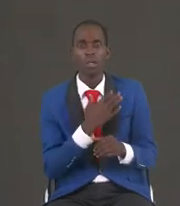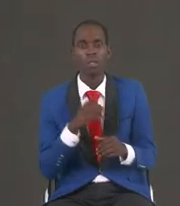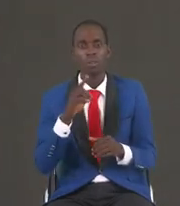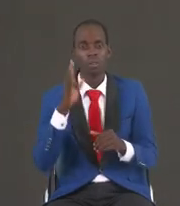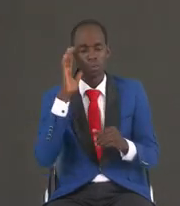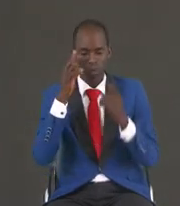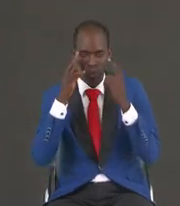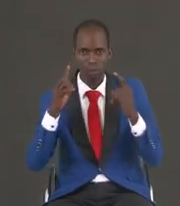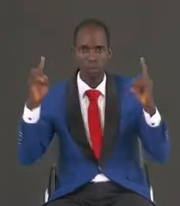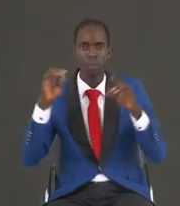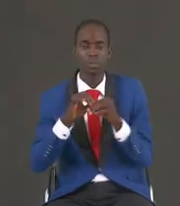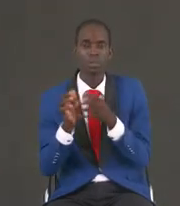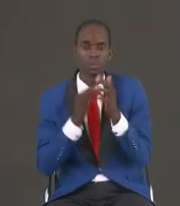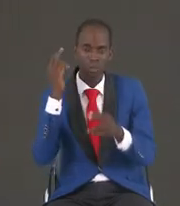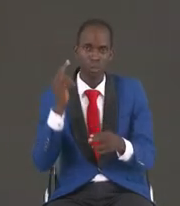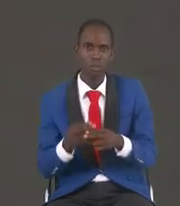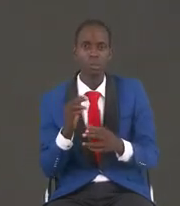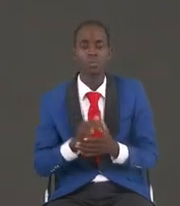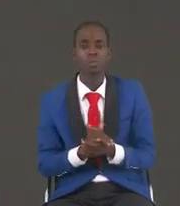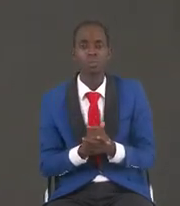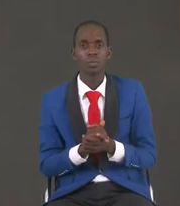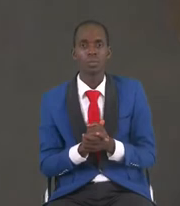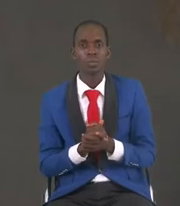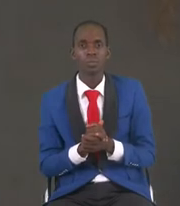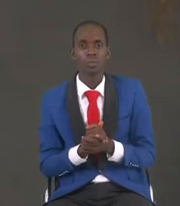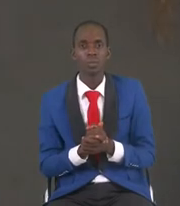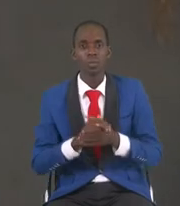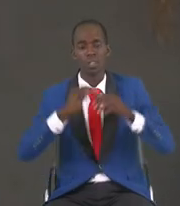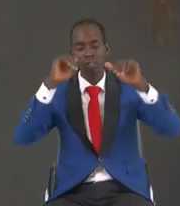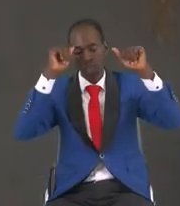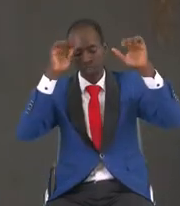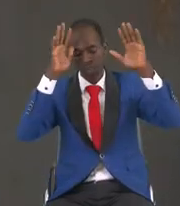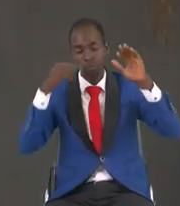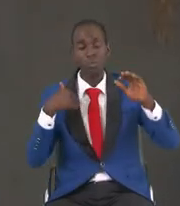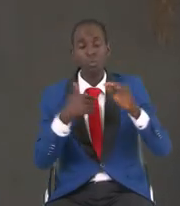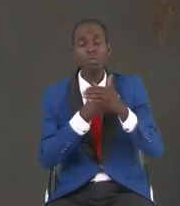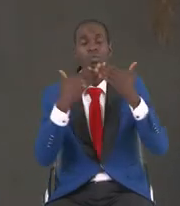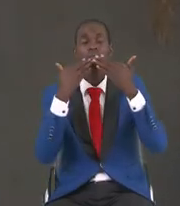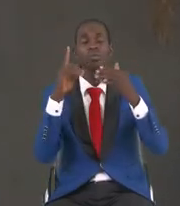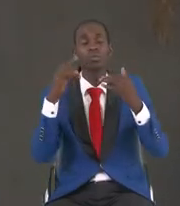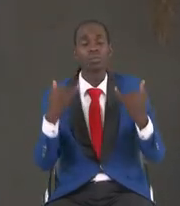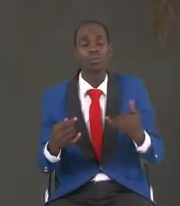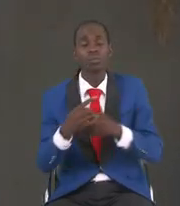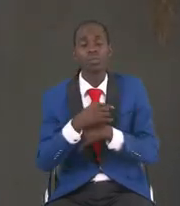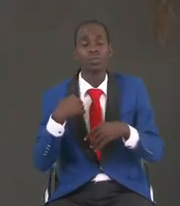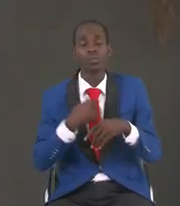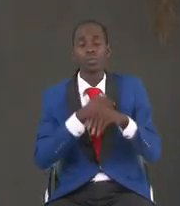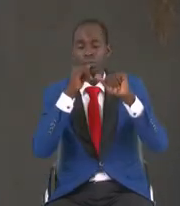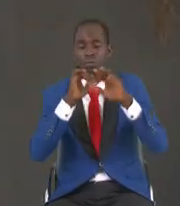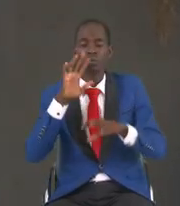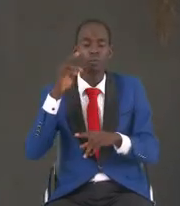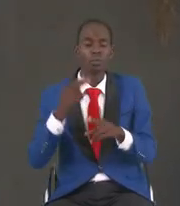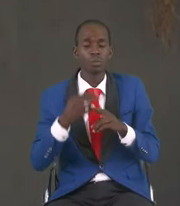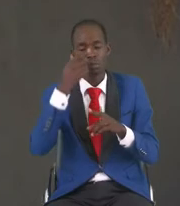succeed in Jesus' name. Father, we thank you today. We bless your name